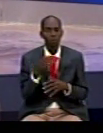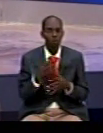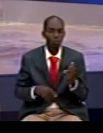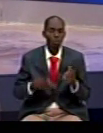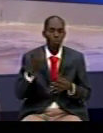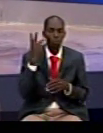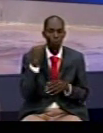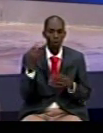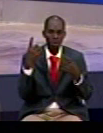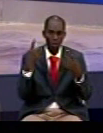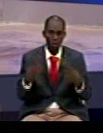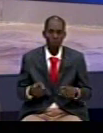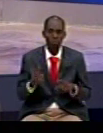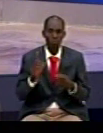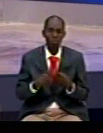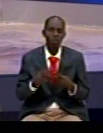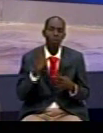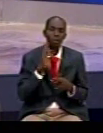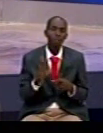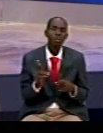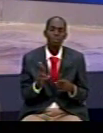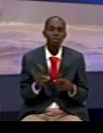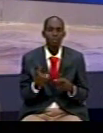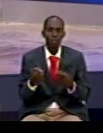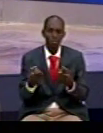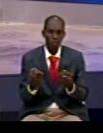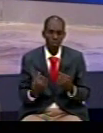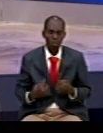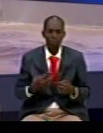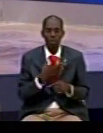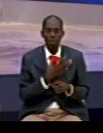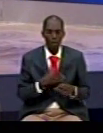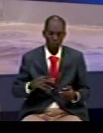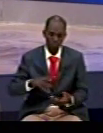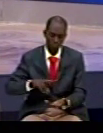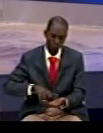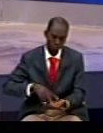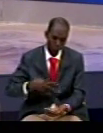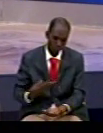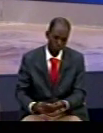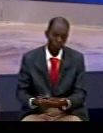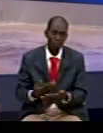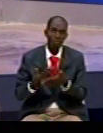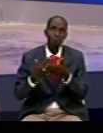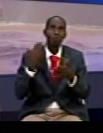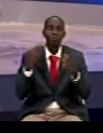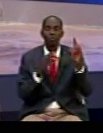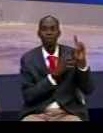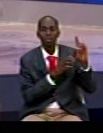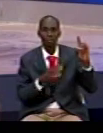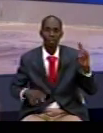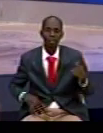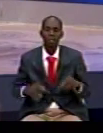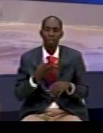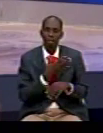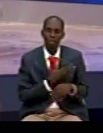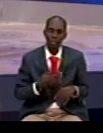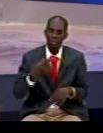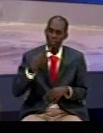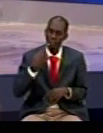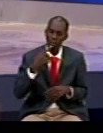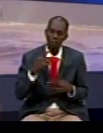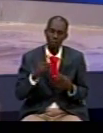was done in her, came and fell down before him and